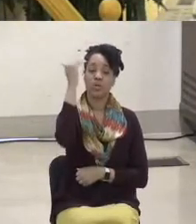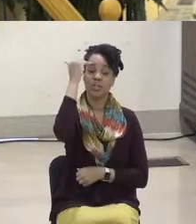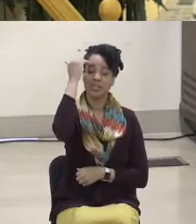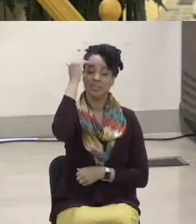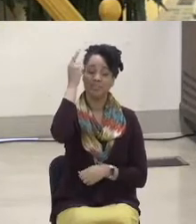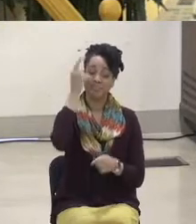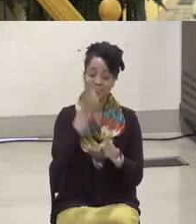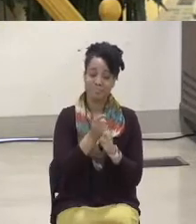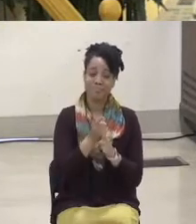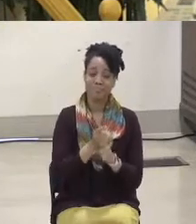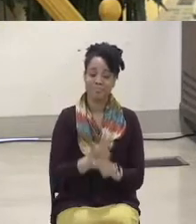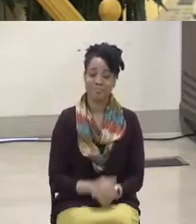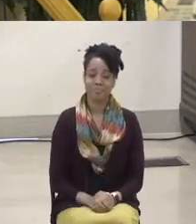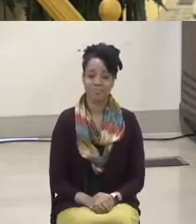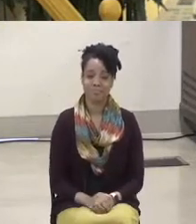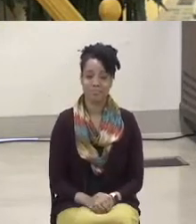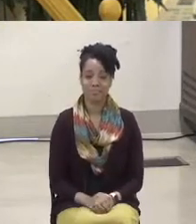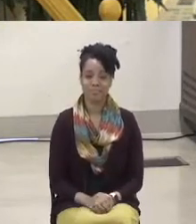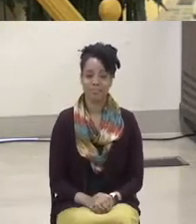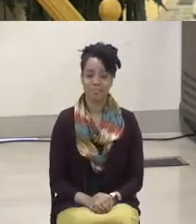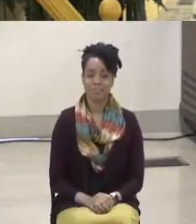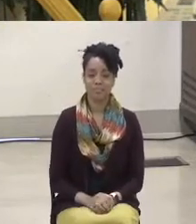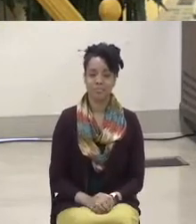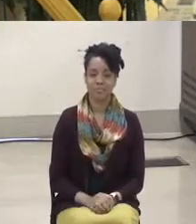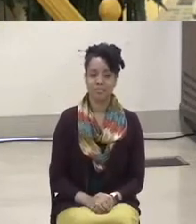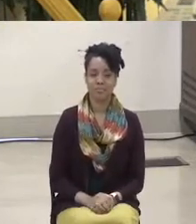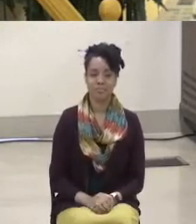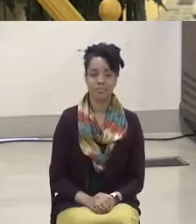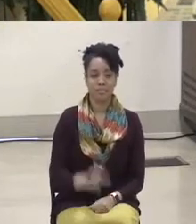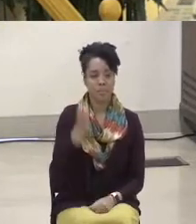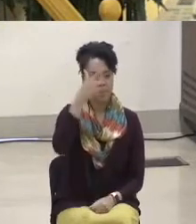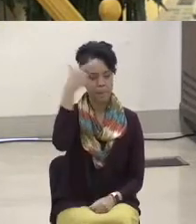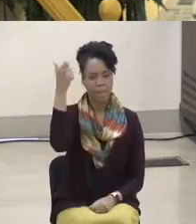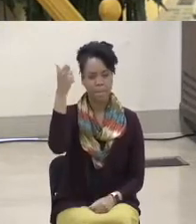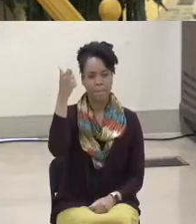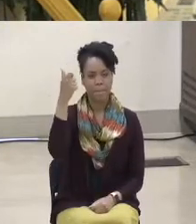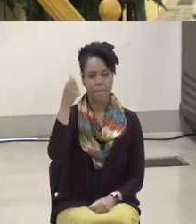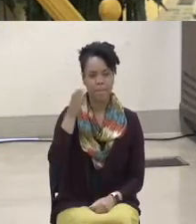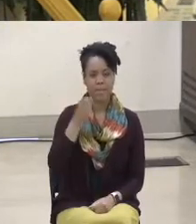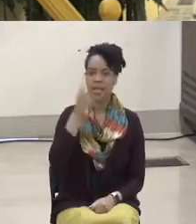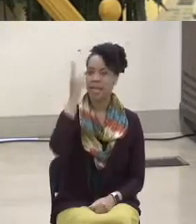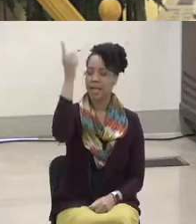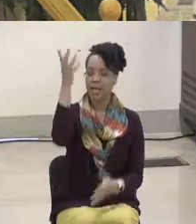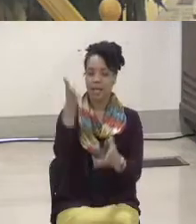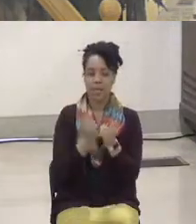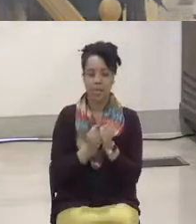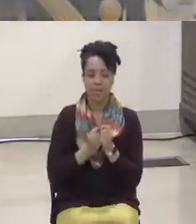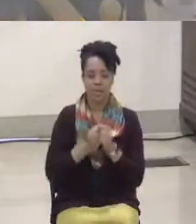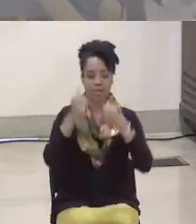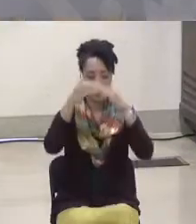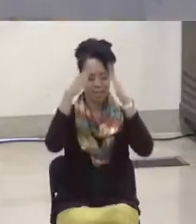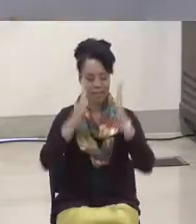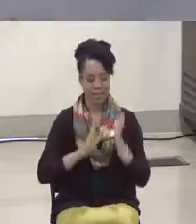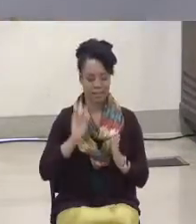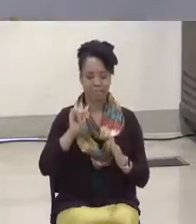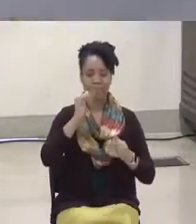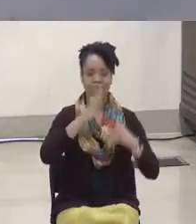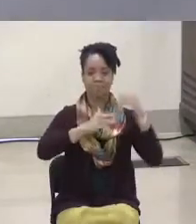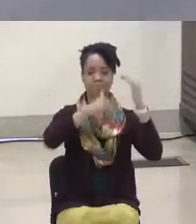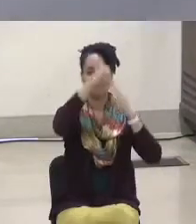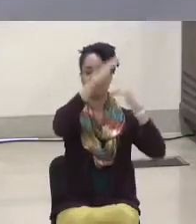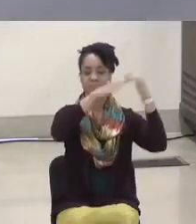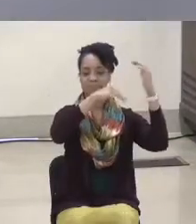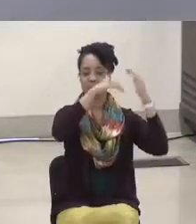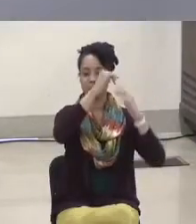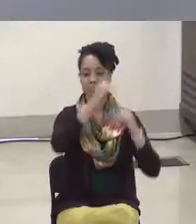mind right. Dios quiere que tu mente esté correcta. Because He wants the house that is built Porque Él quiere que la